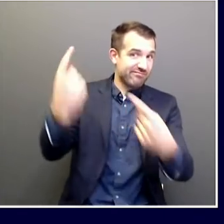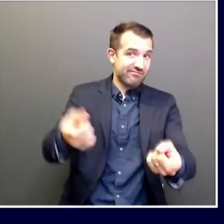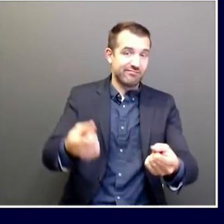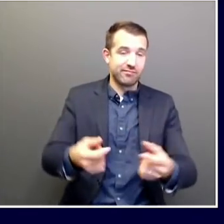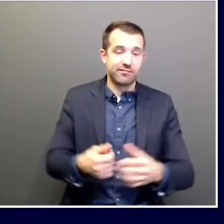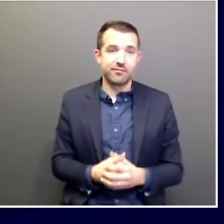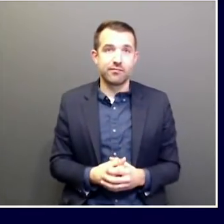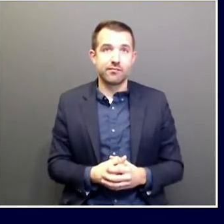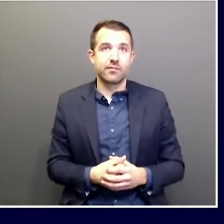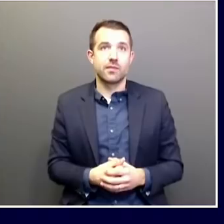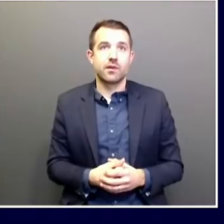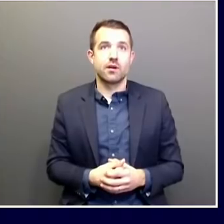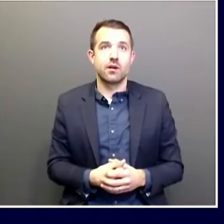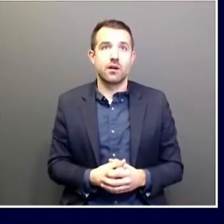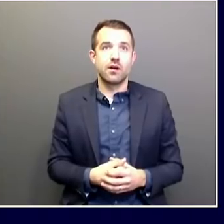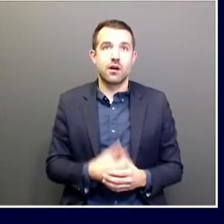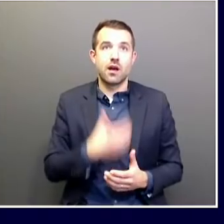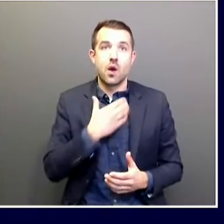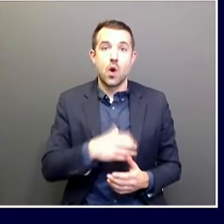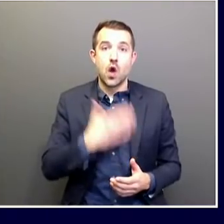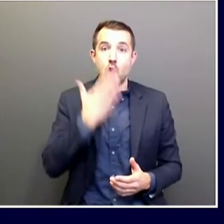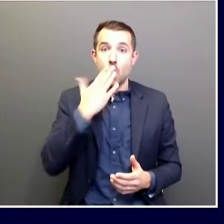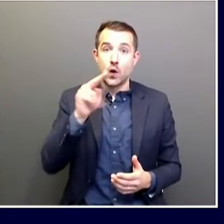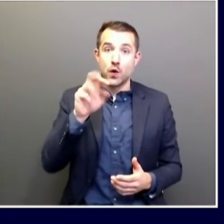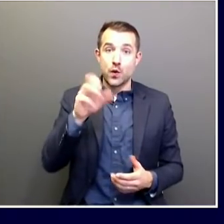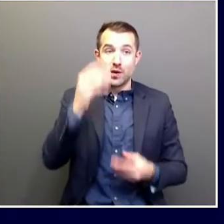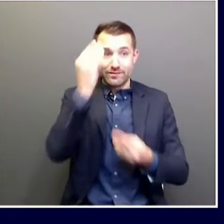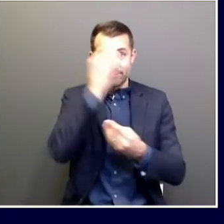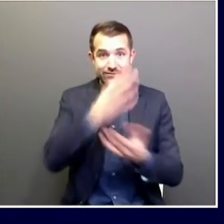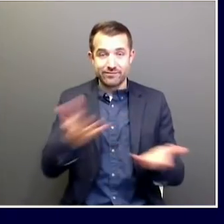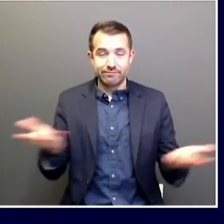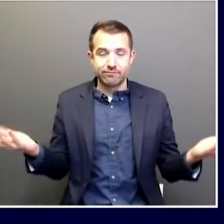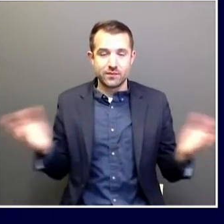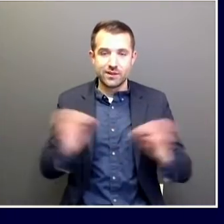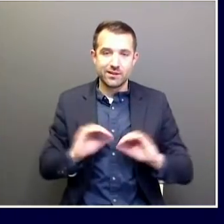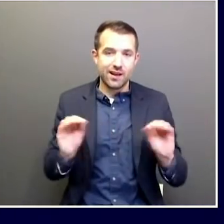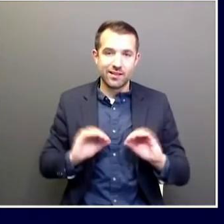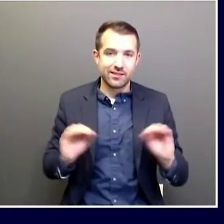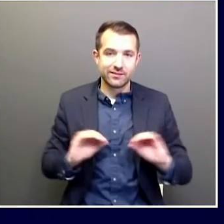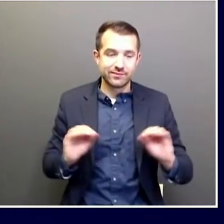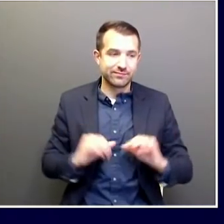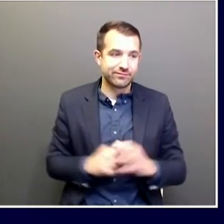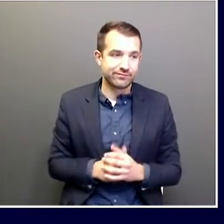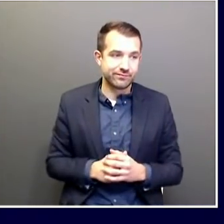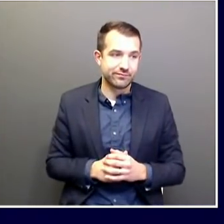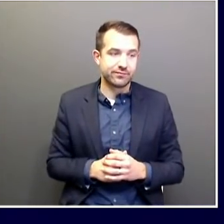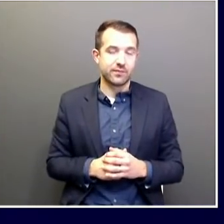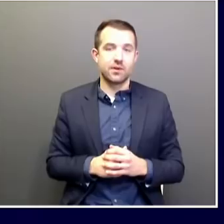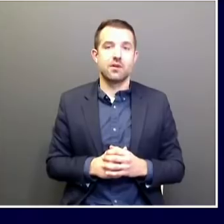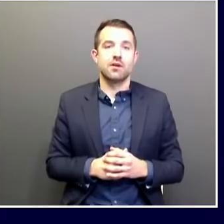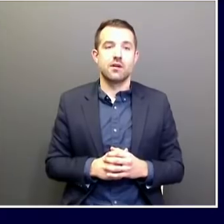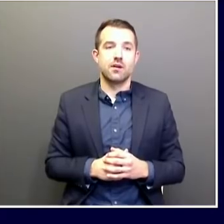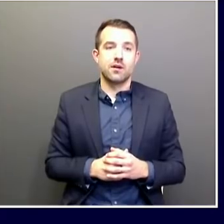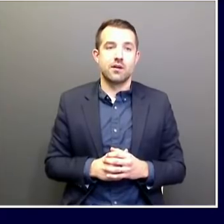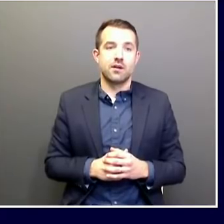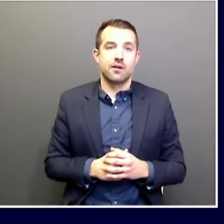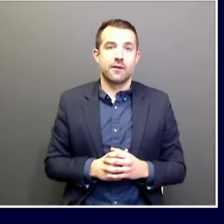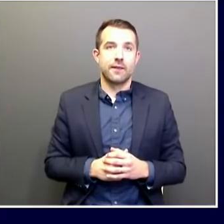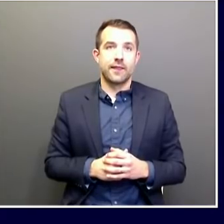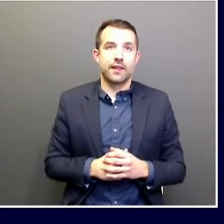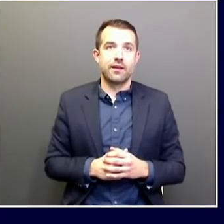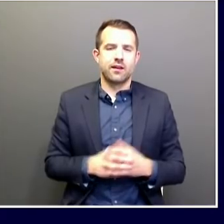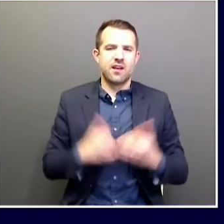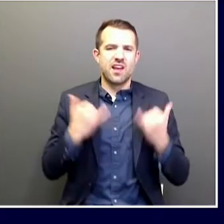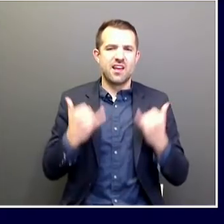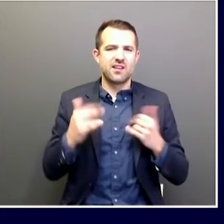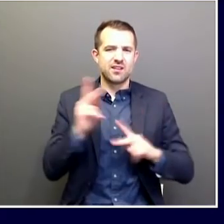better news going into the holidays, but unfortunately, that's not the case right now. The question on everyone's mind, as we